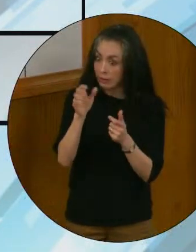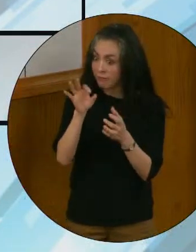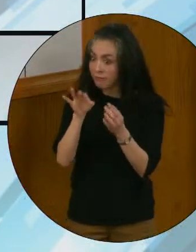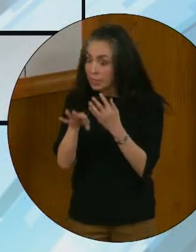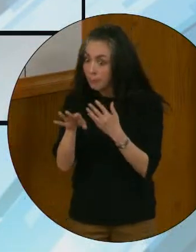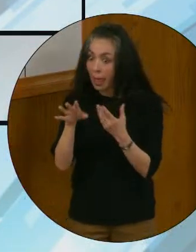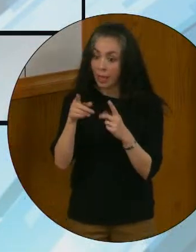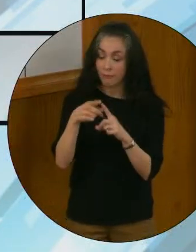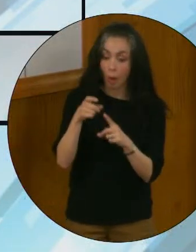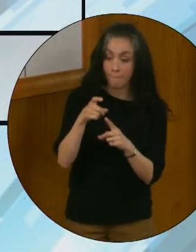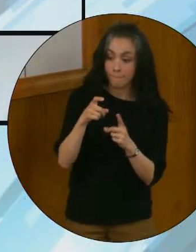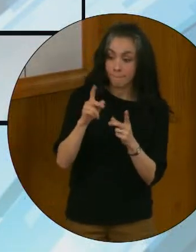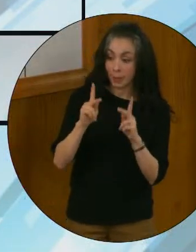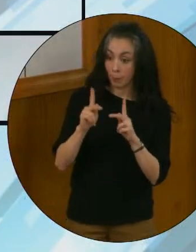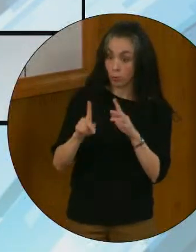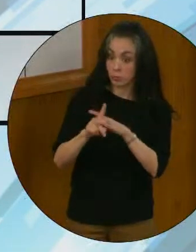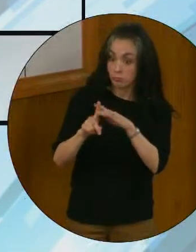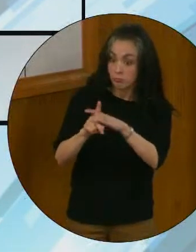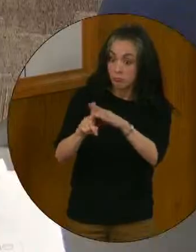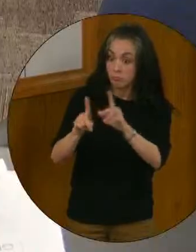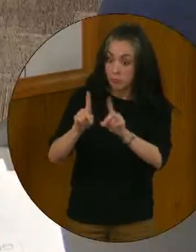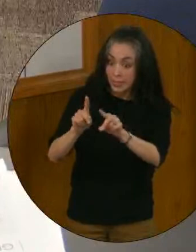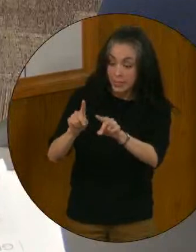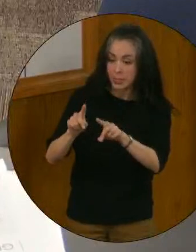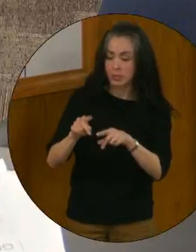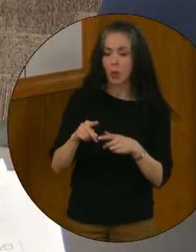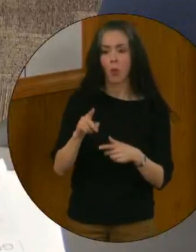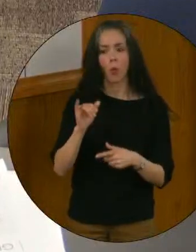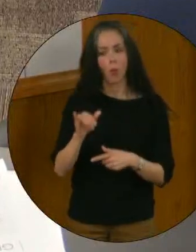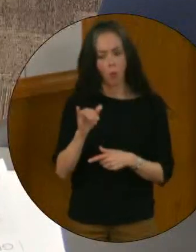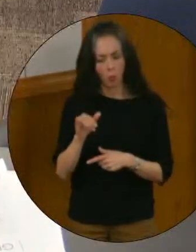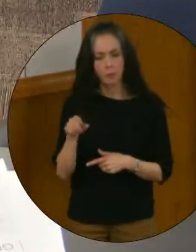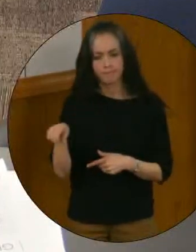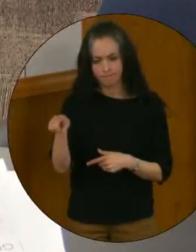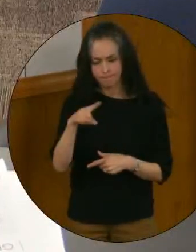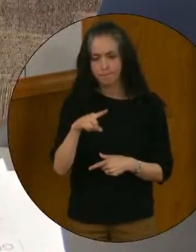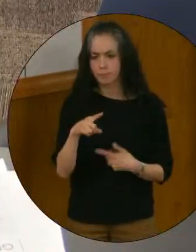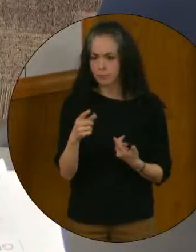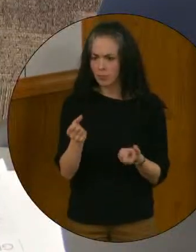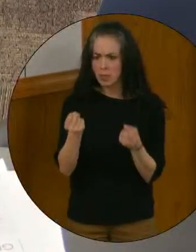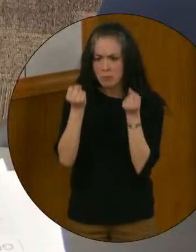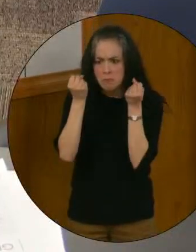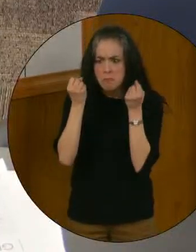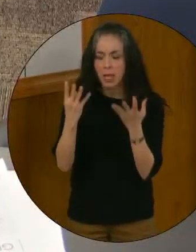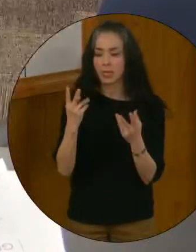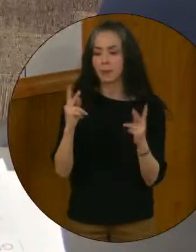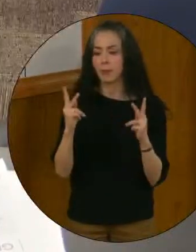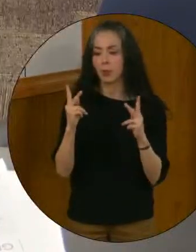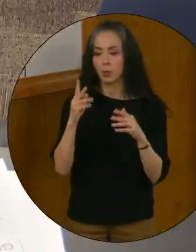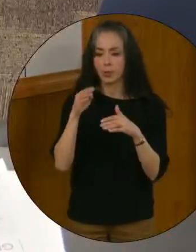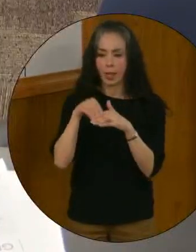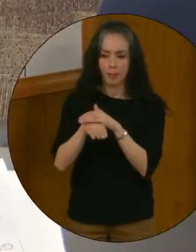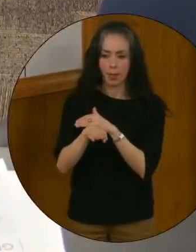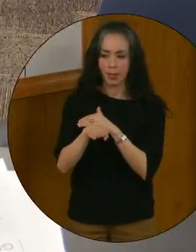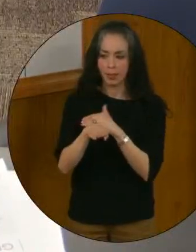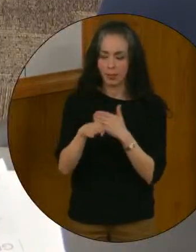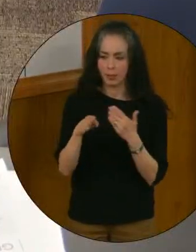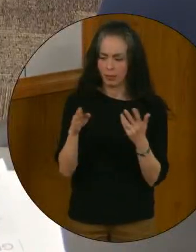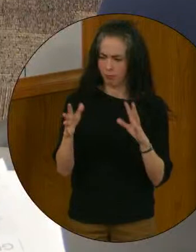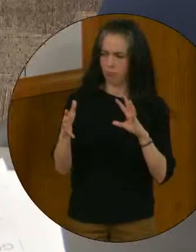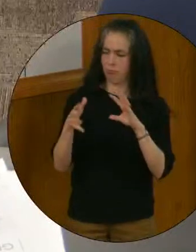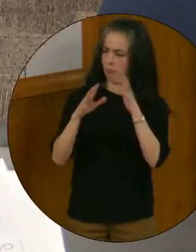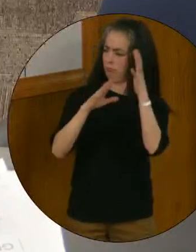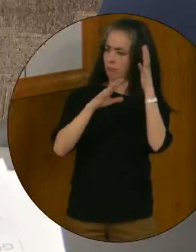attendees? So overwhelming, many people who came in, it wasn't necessarily what they